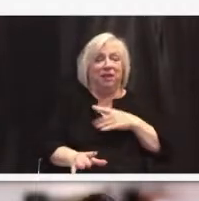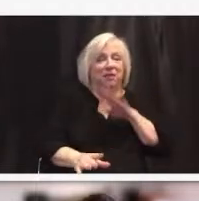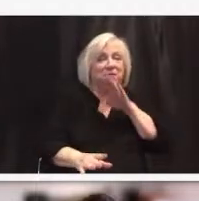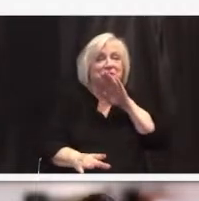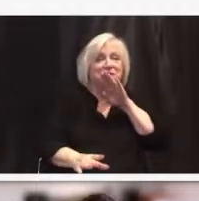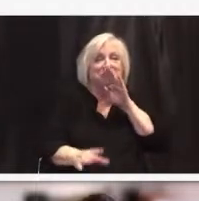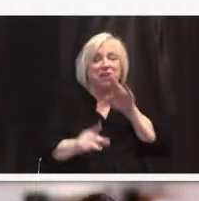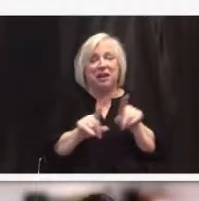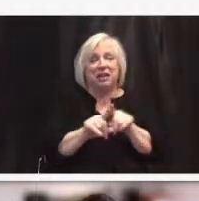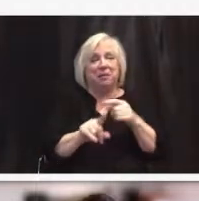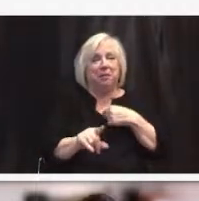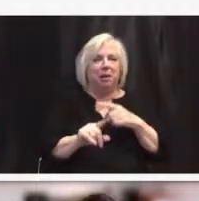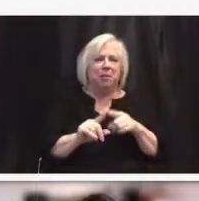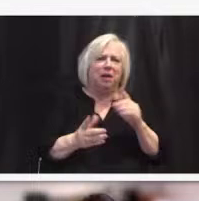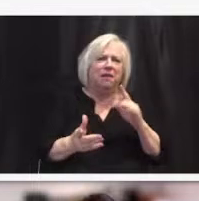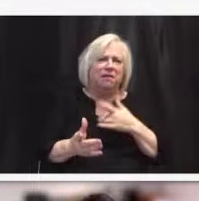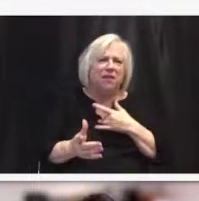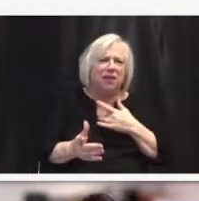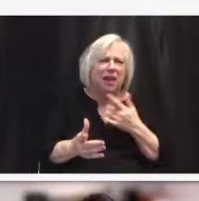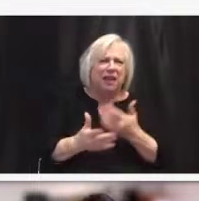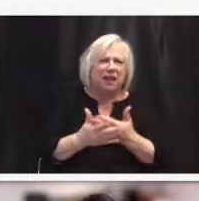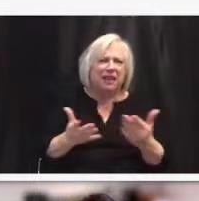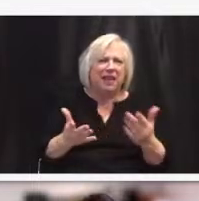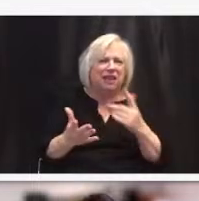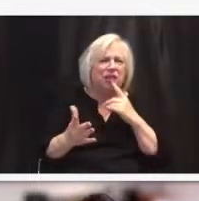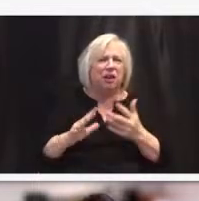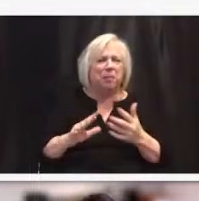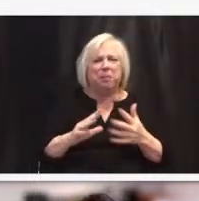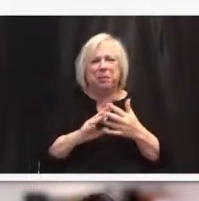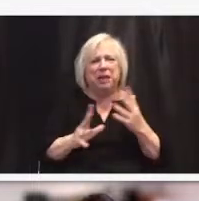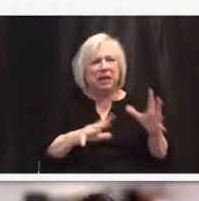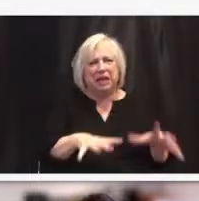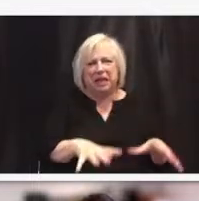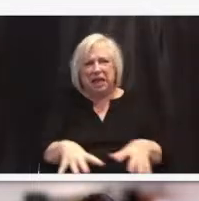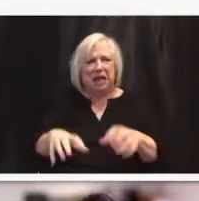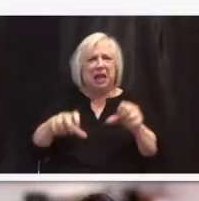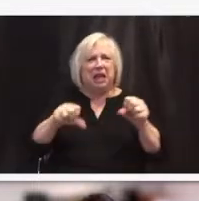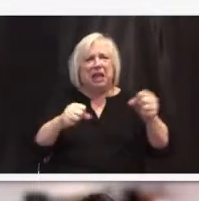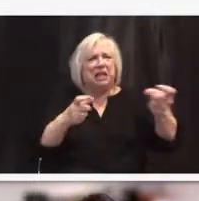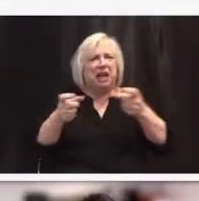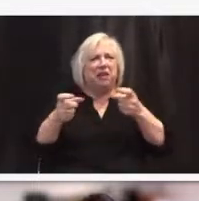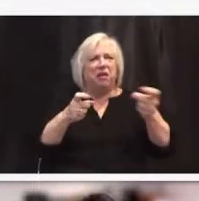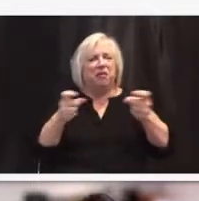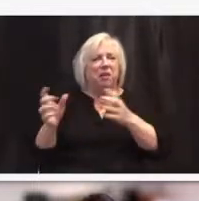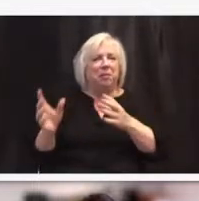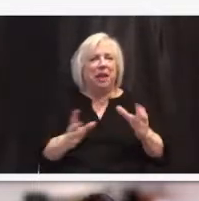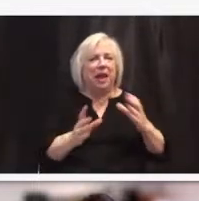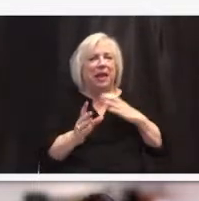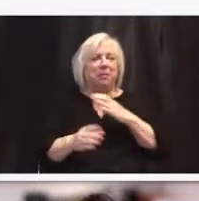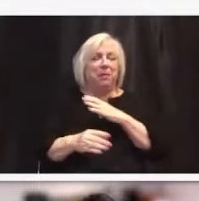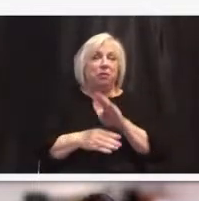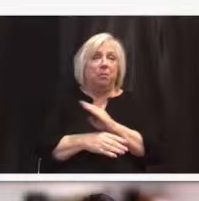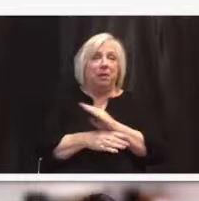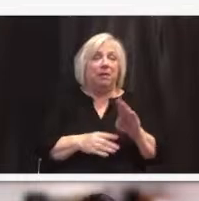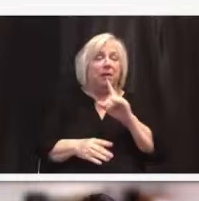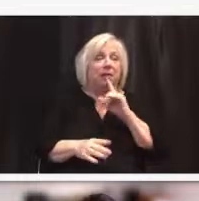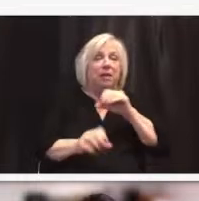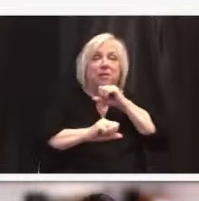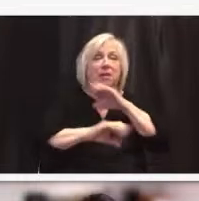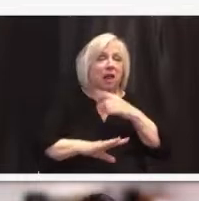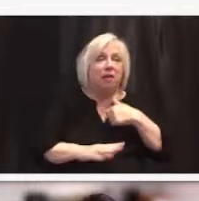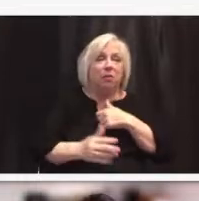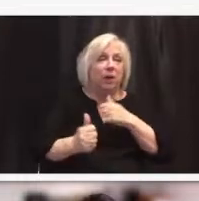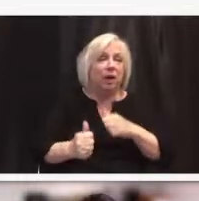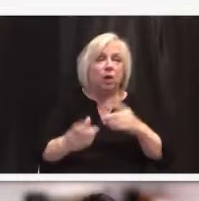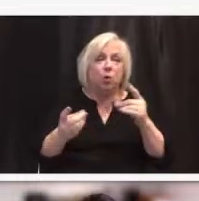this, but it seems like these things have just completely hijacked the business of the planning commission, and there's nothing we can do about it.